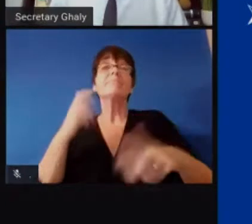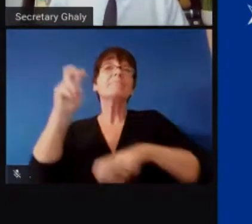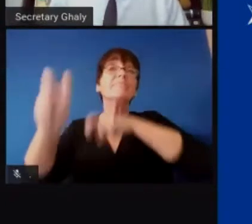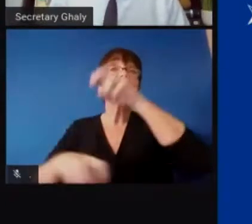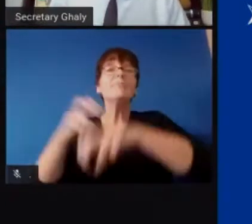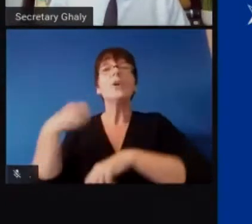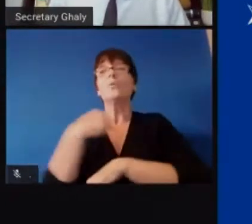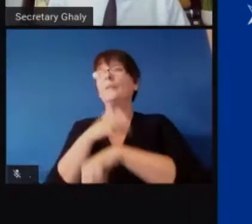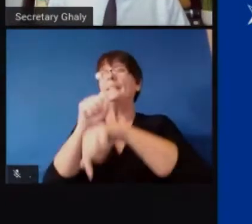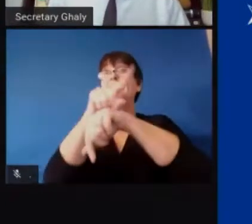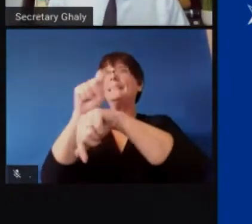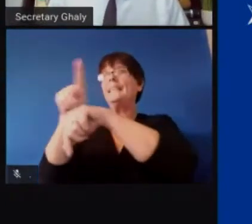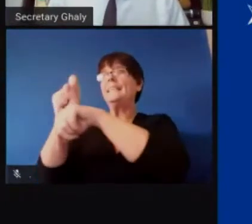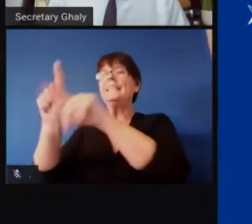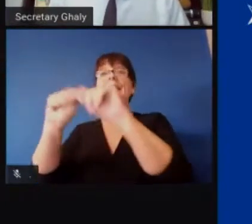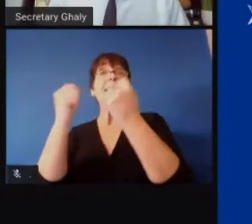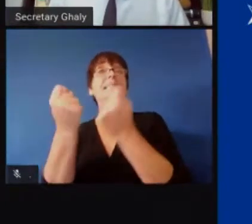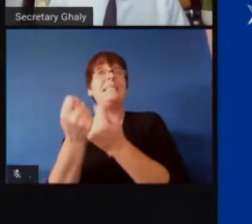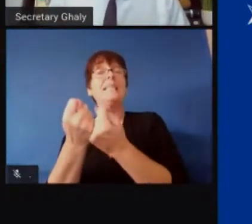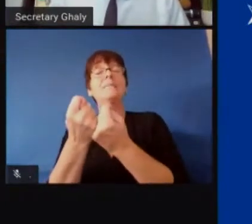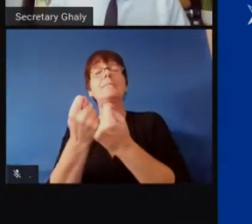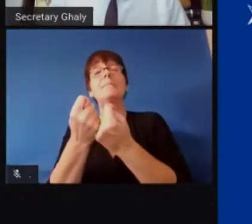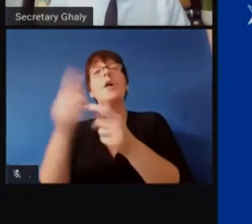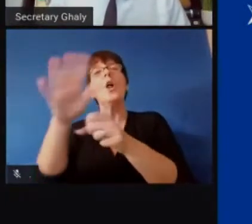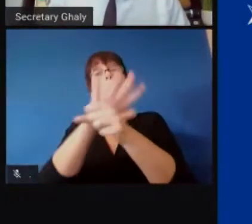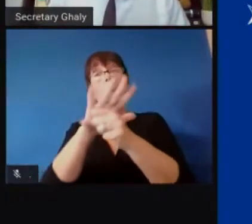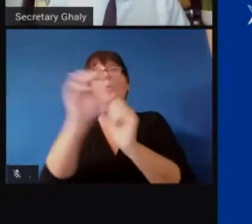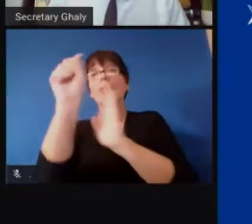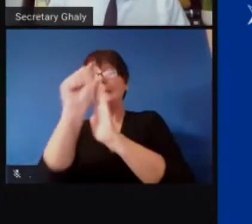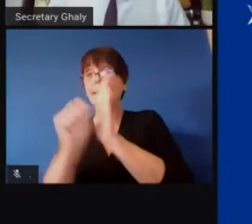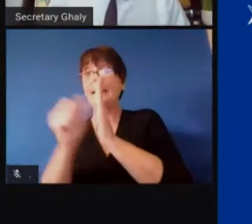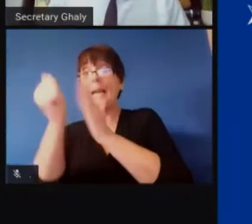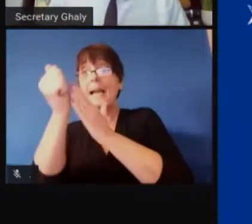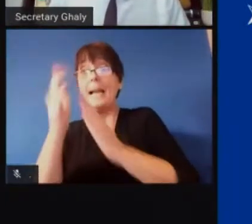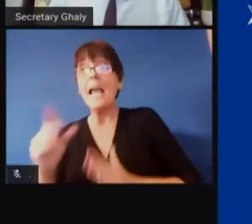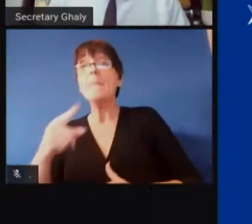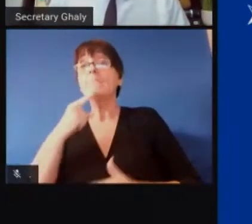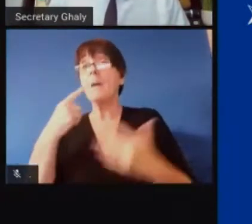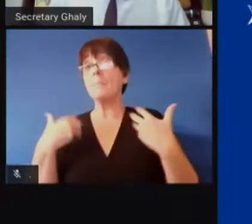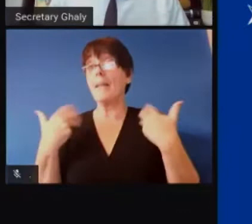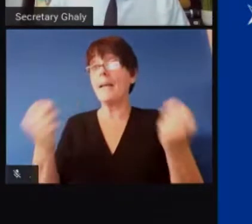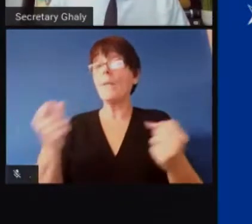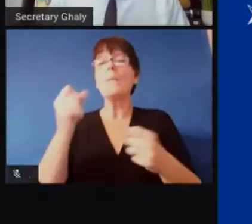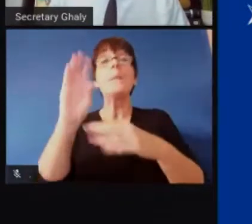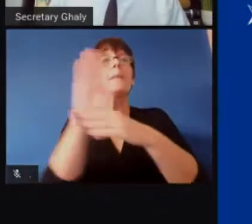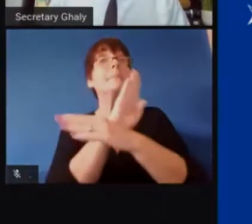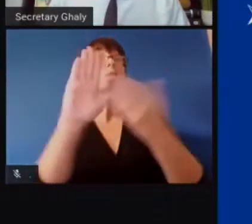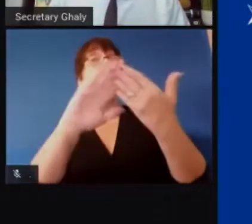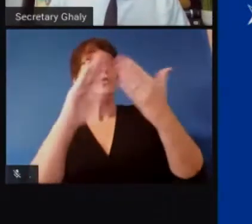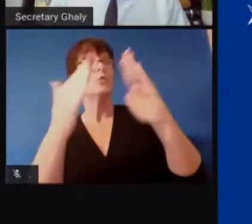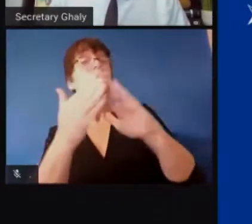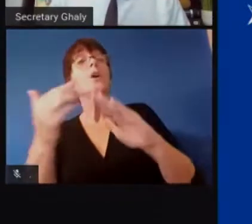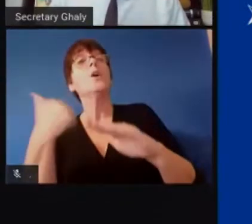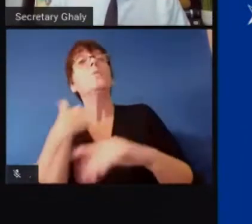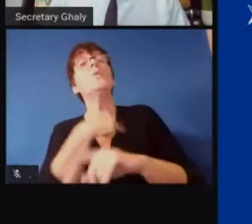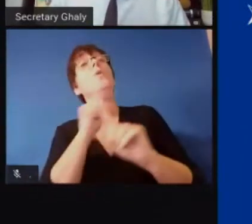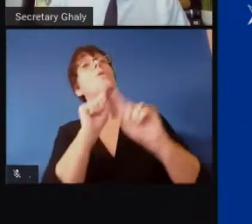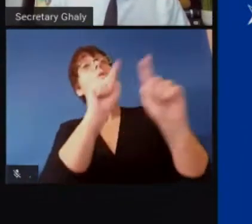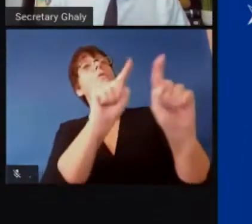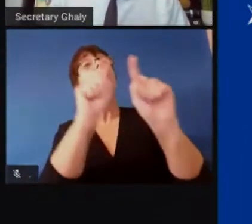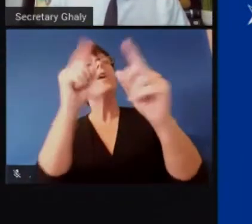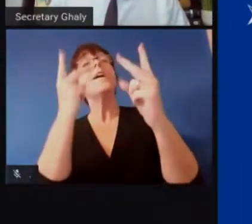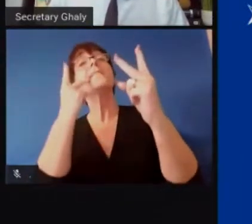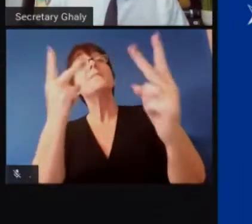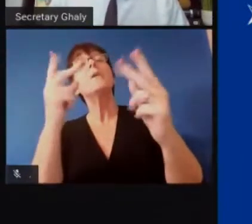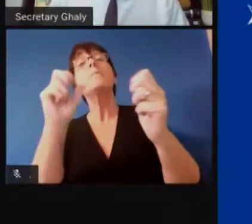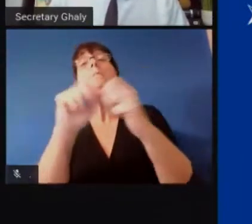sent teams of local or state leaders in public health in our business community to visit with theme